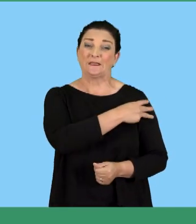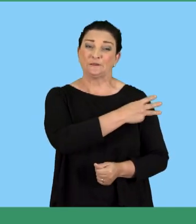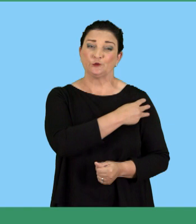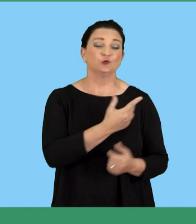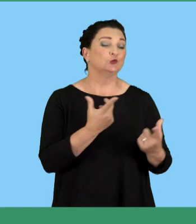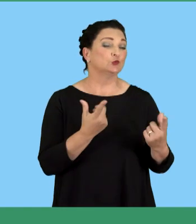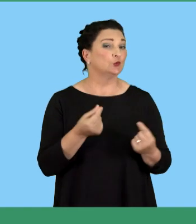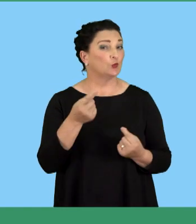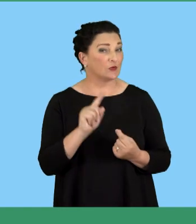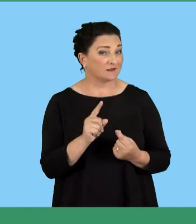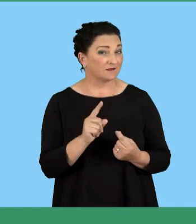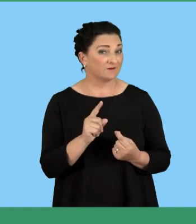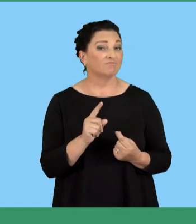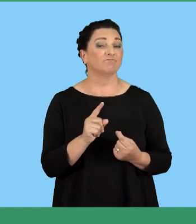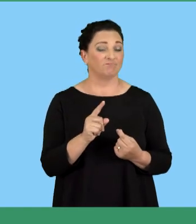that